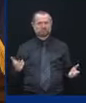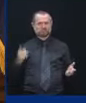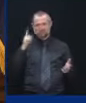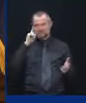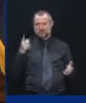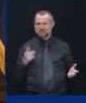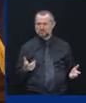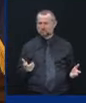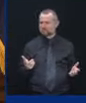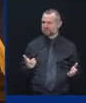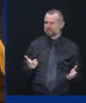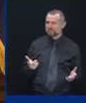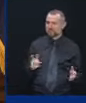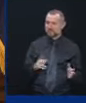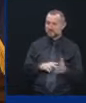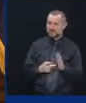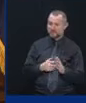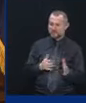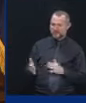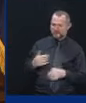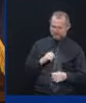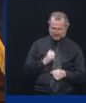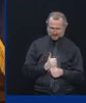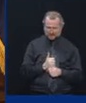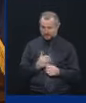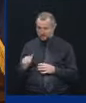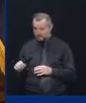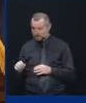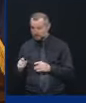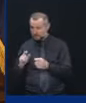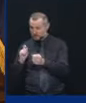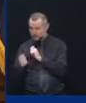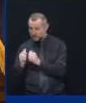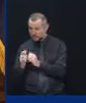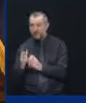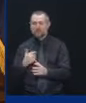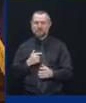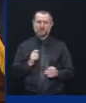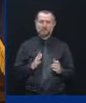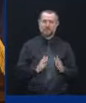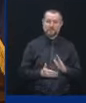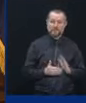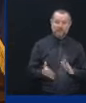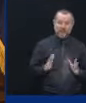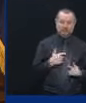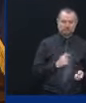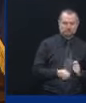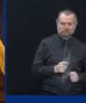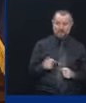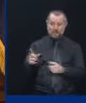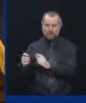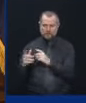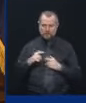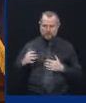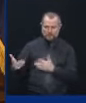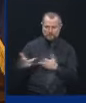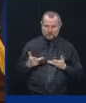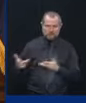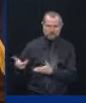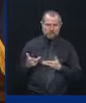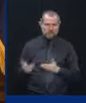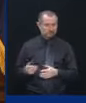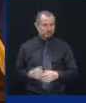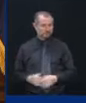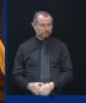Adjusting to the plan. Yes, you adjust the plan when the facts